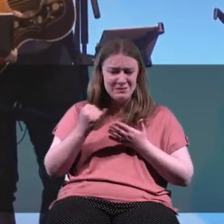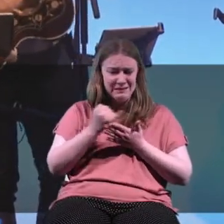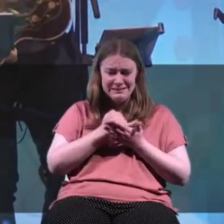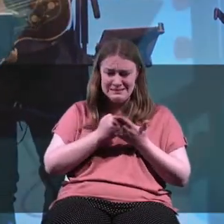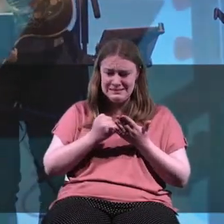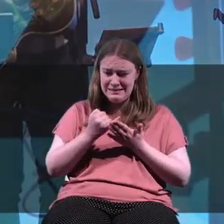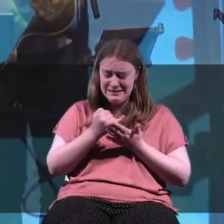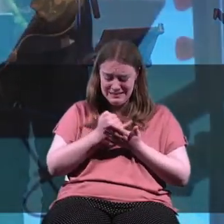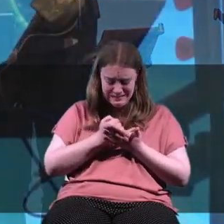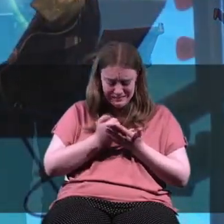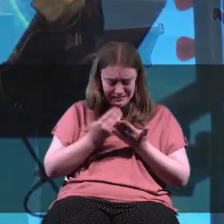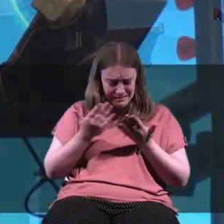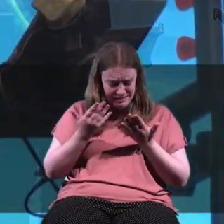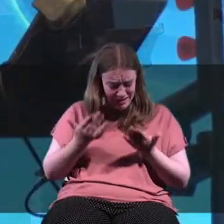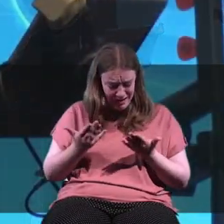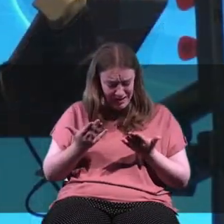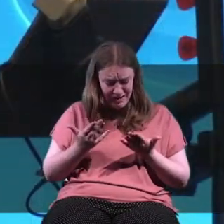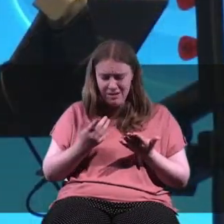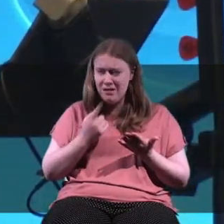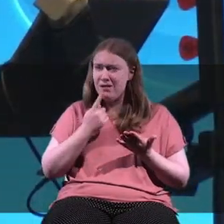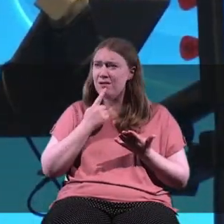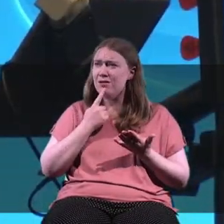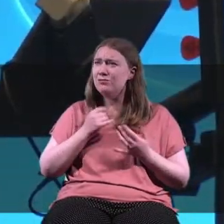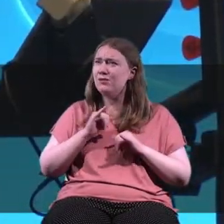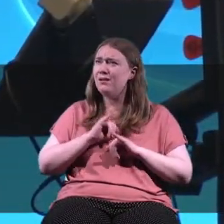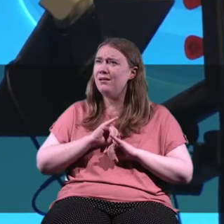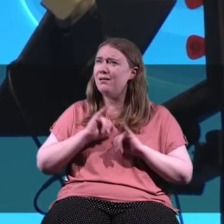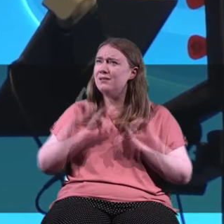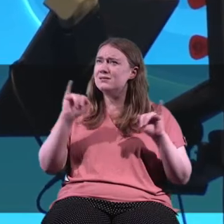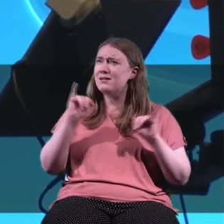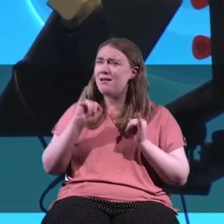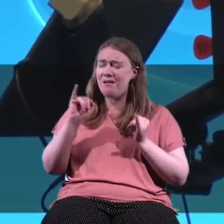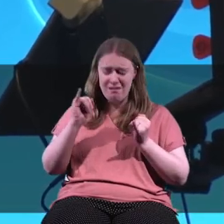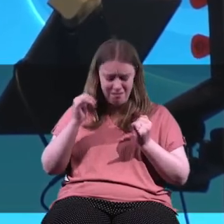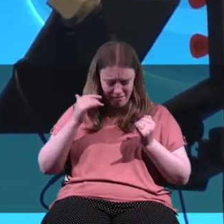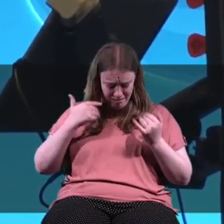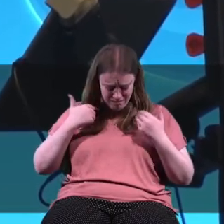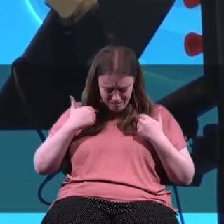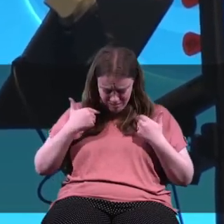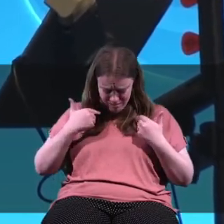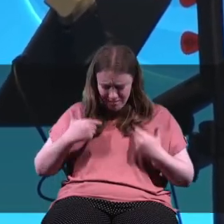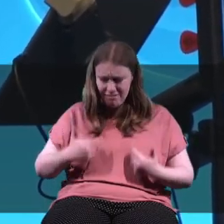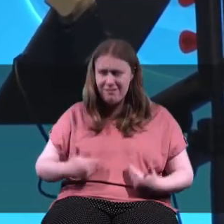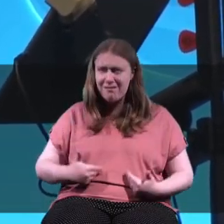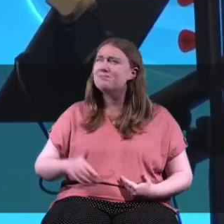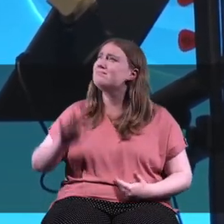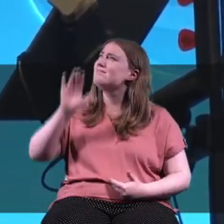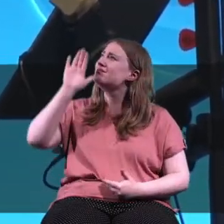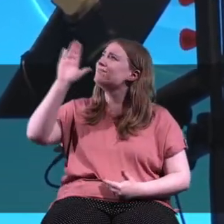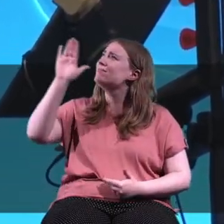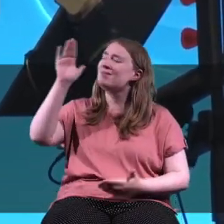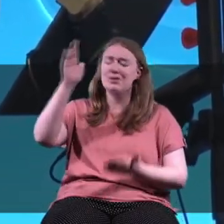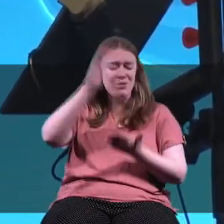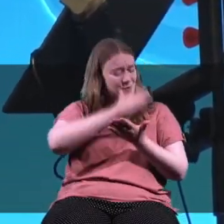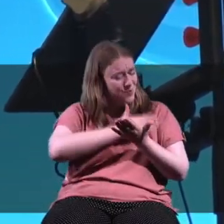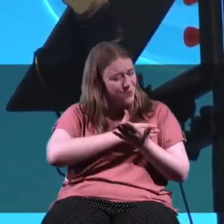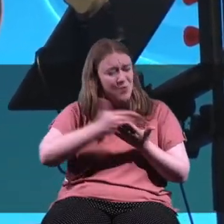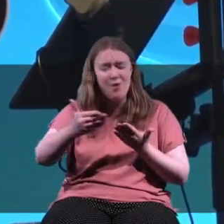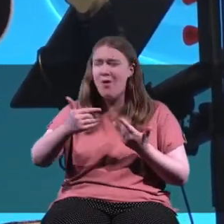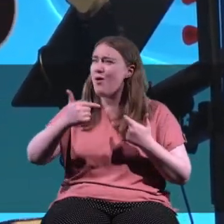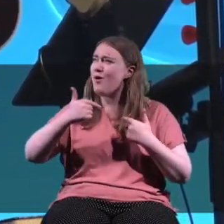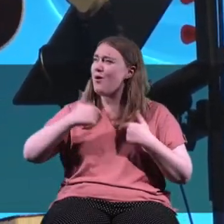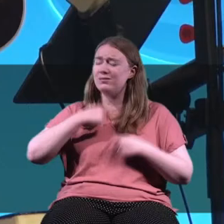Though my sins are red as scarlet, wash